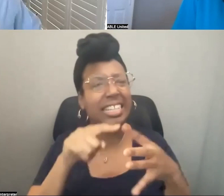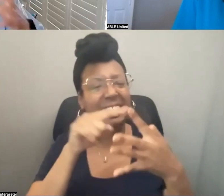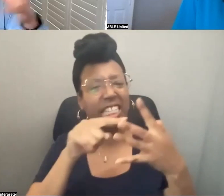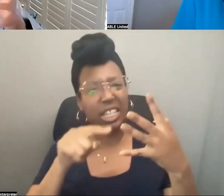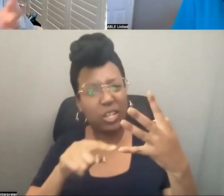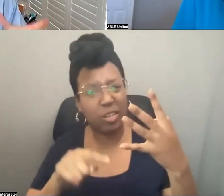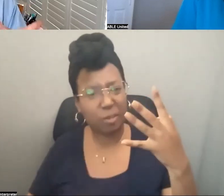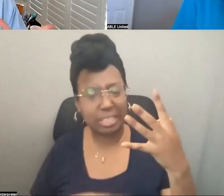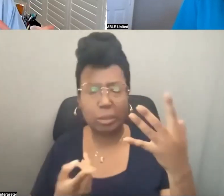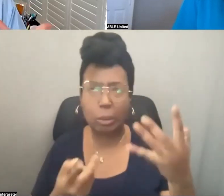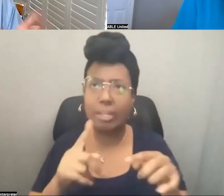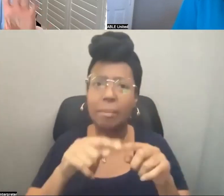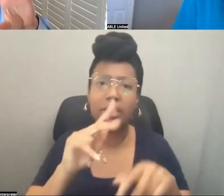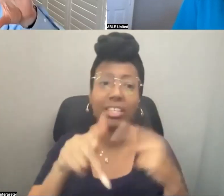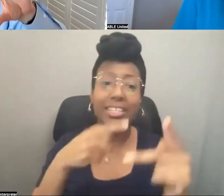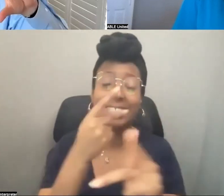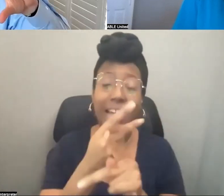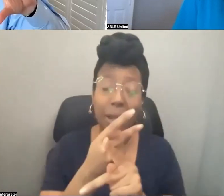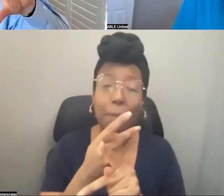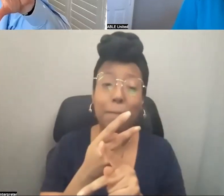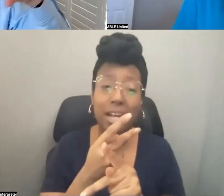depending on the type of special needs trust,